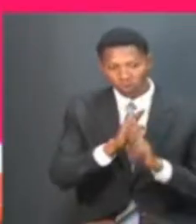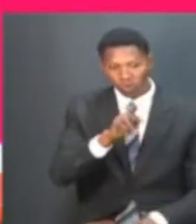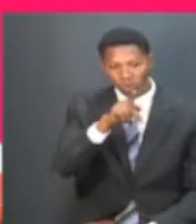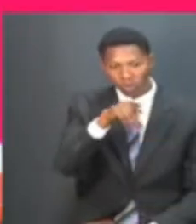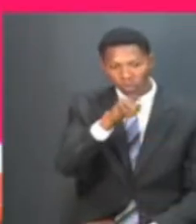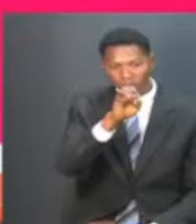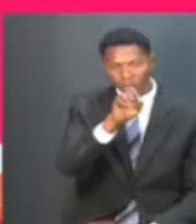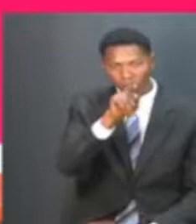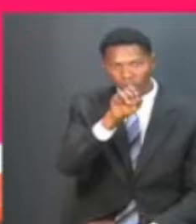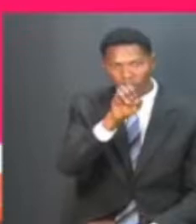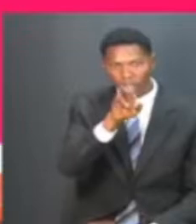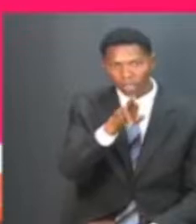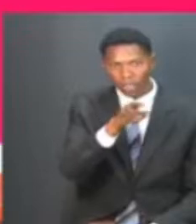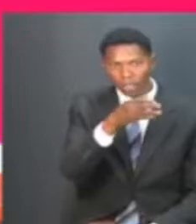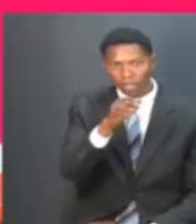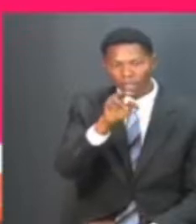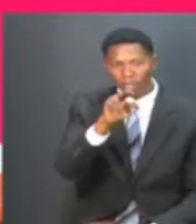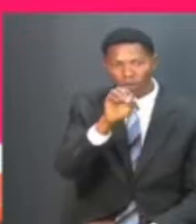Kotui.